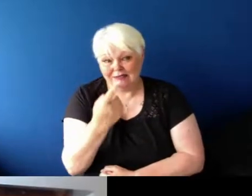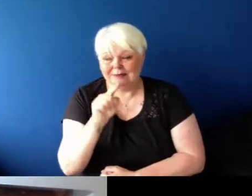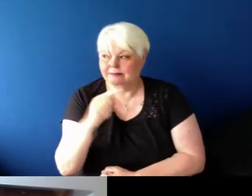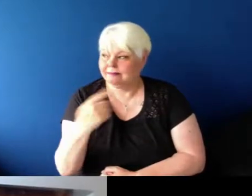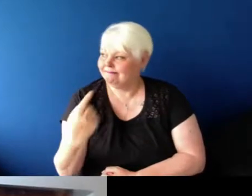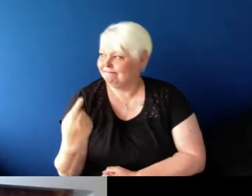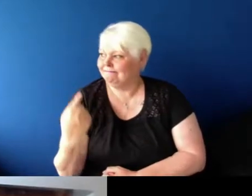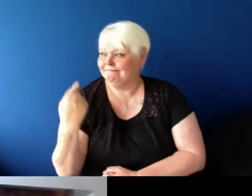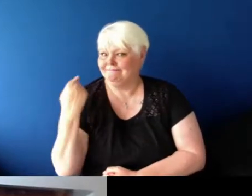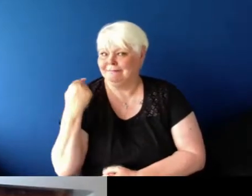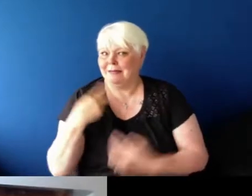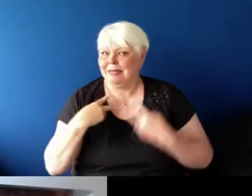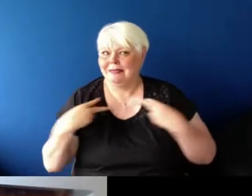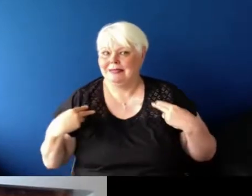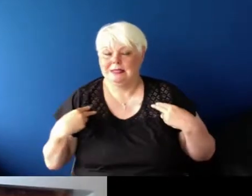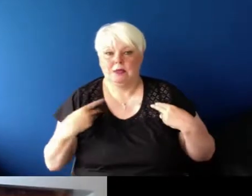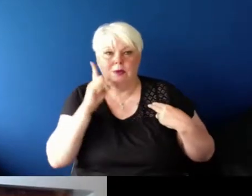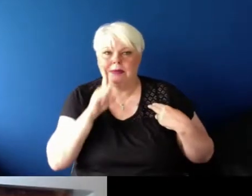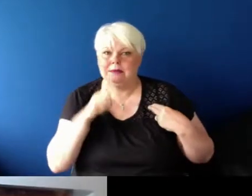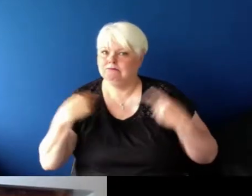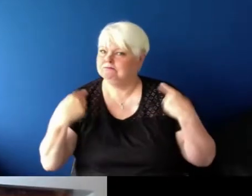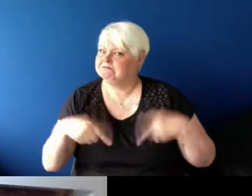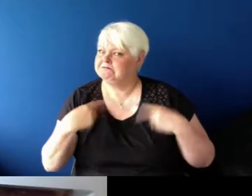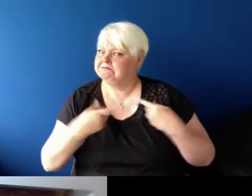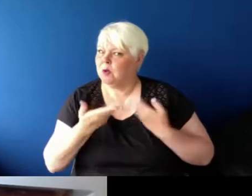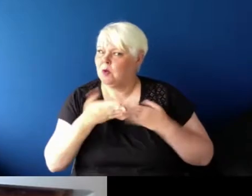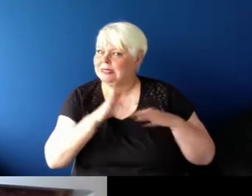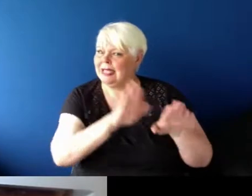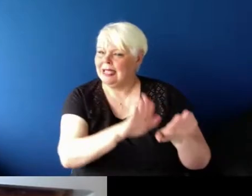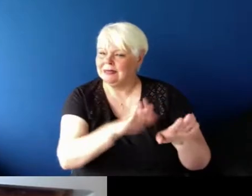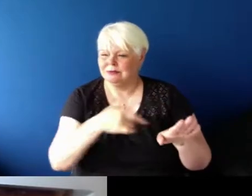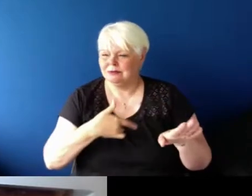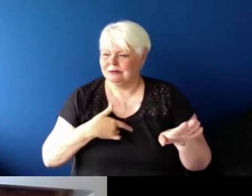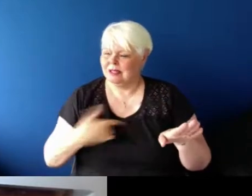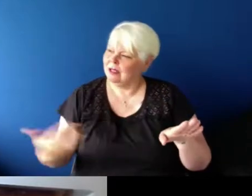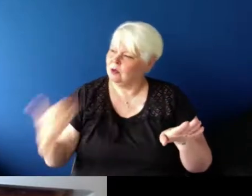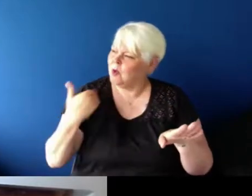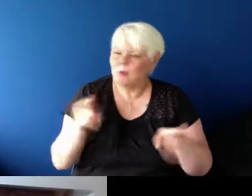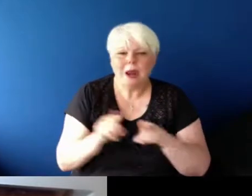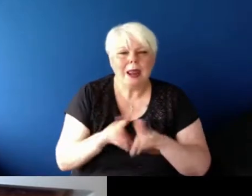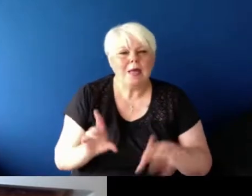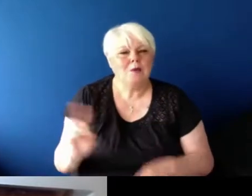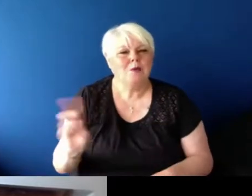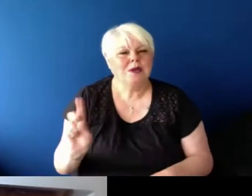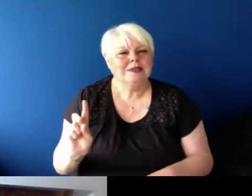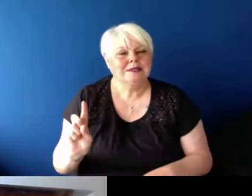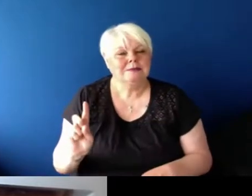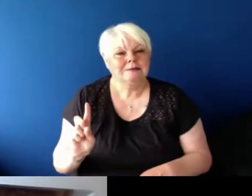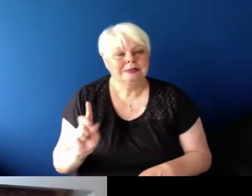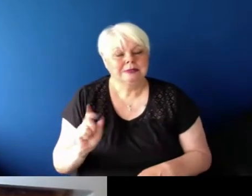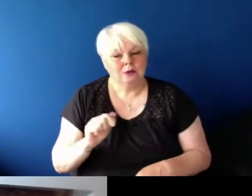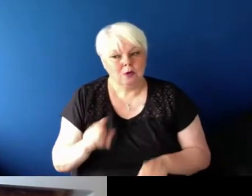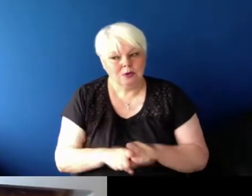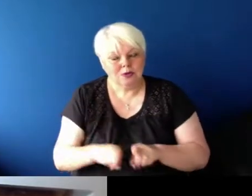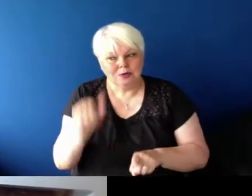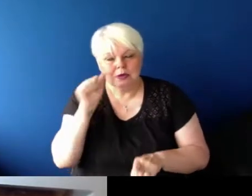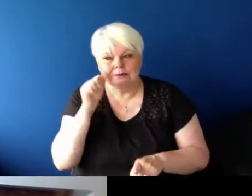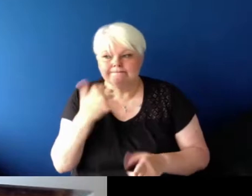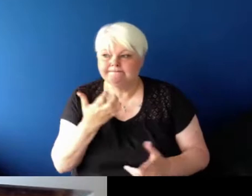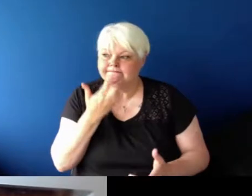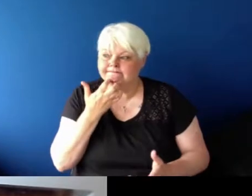Methodism, women couldn't be ordained. And so how did you experience that call, and how was it to know that maybe it wouldn't